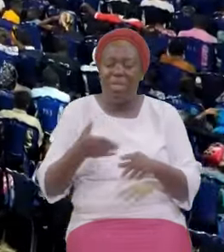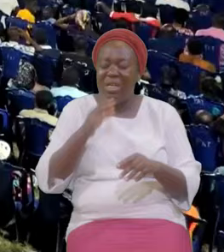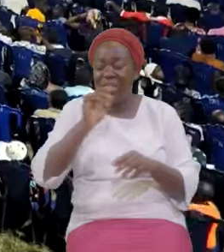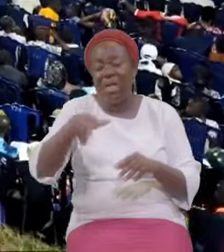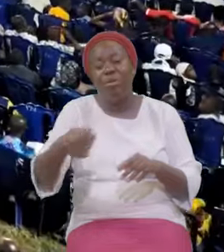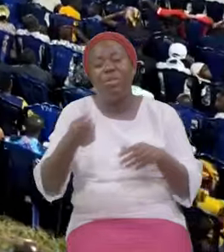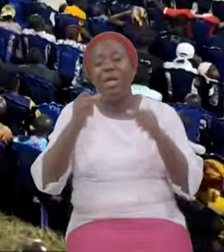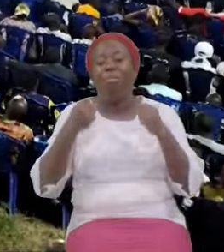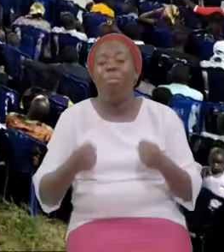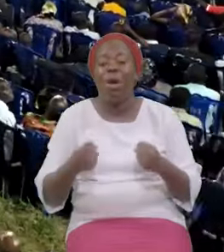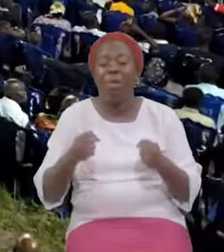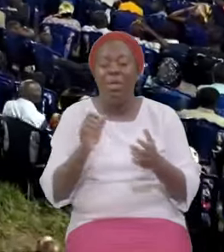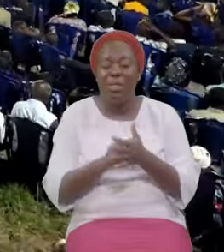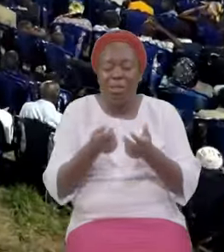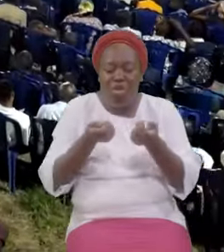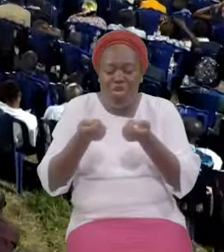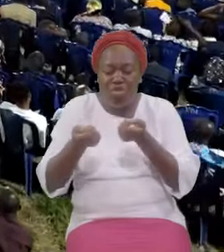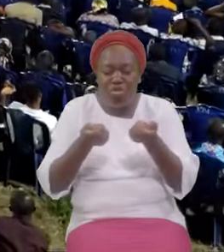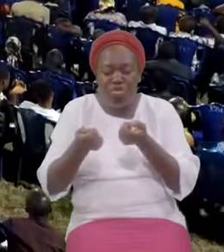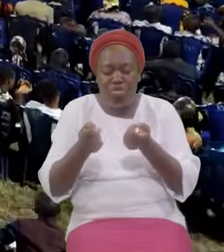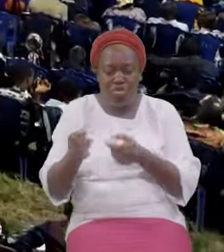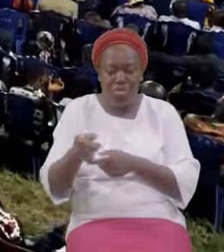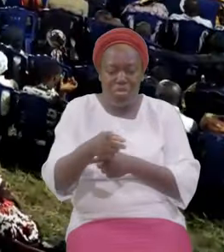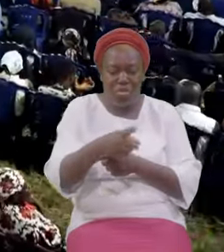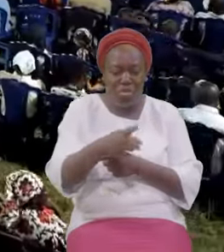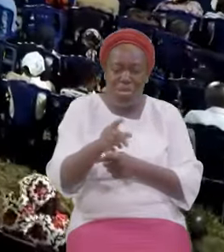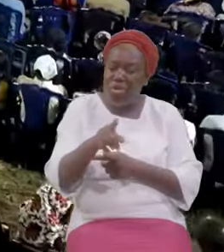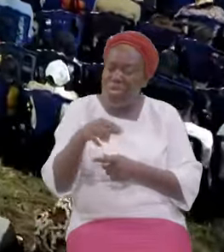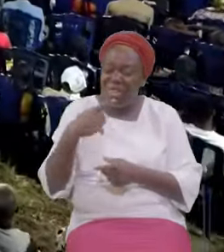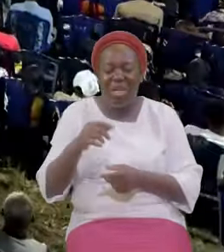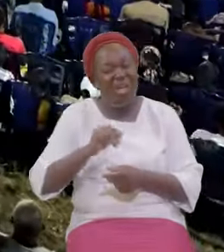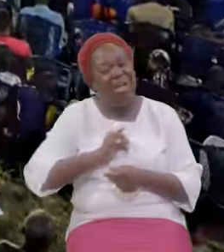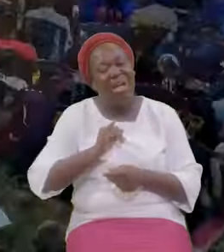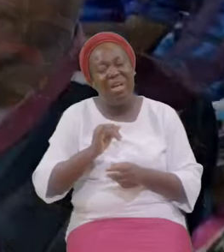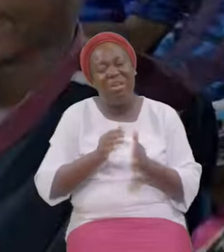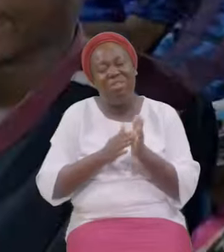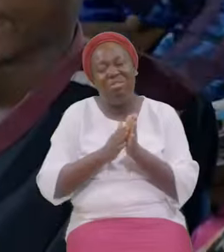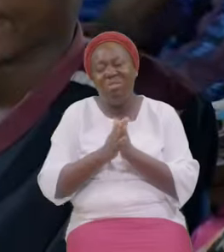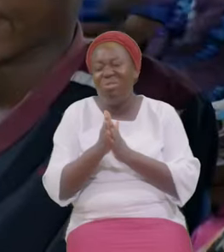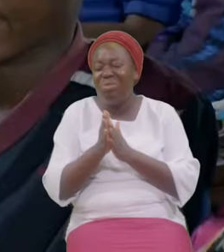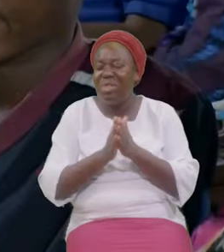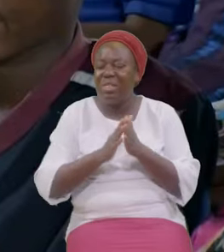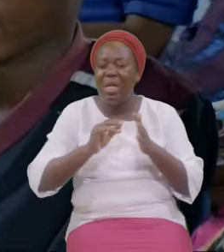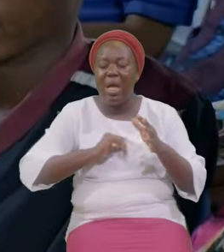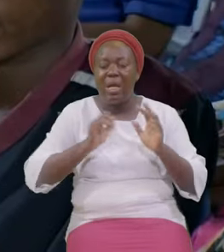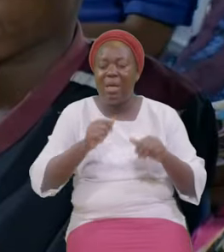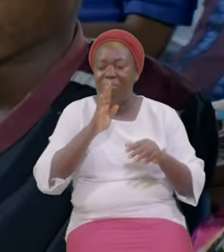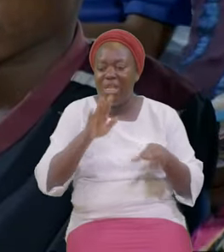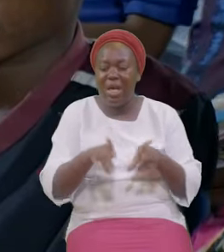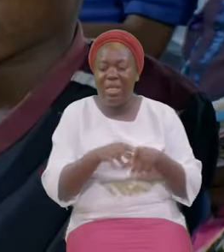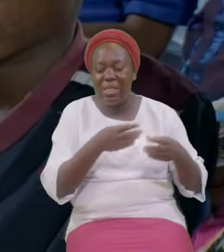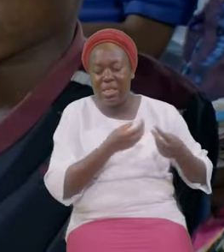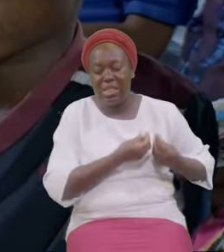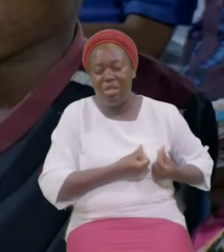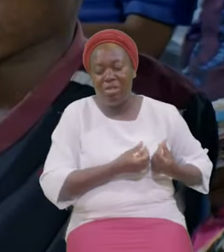that controls you. You said, I wish I could be as gentle as I ought to be, as honest as